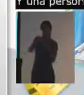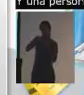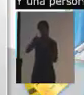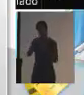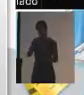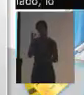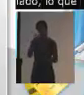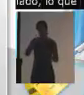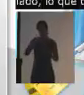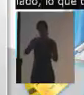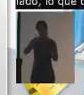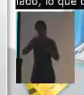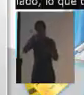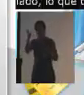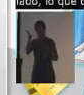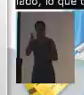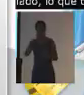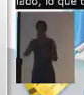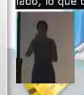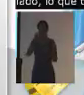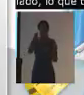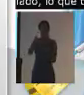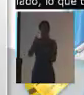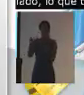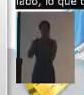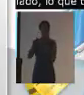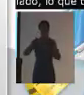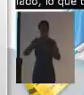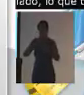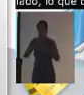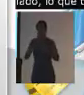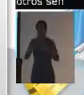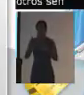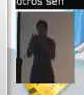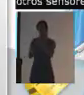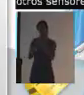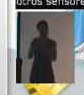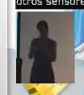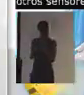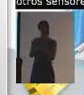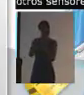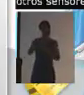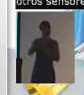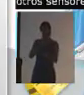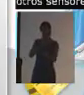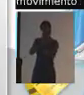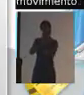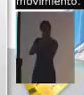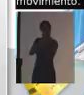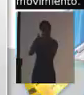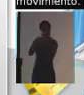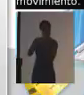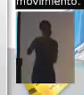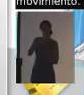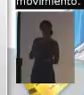if the person wants to move to that side, to a specific side, the robot should not prevent it. It should try to be proactive and